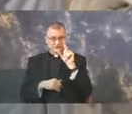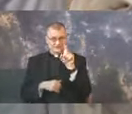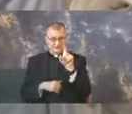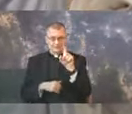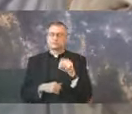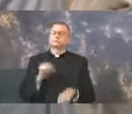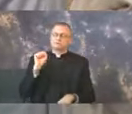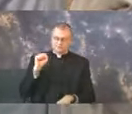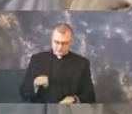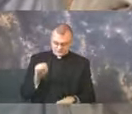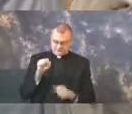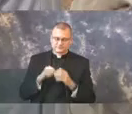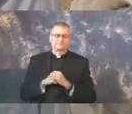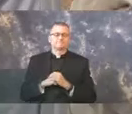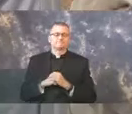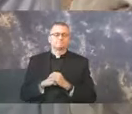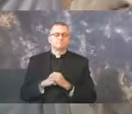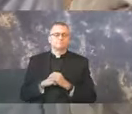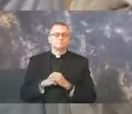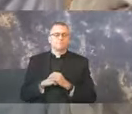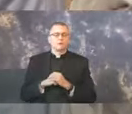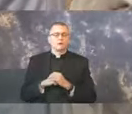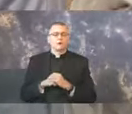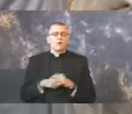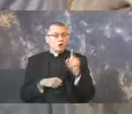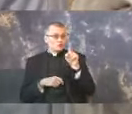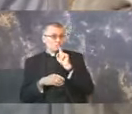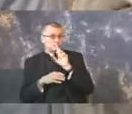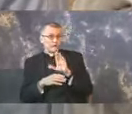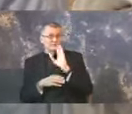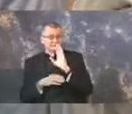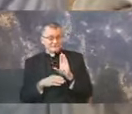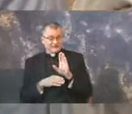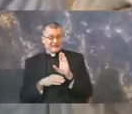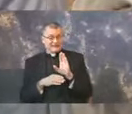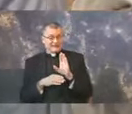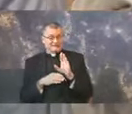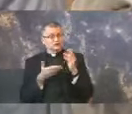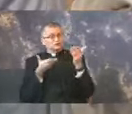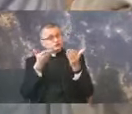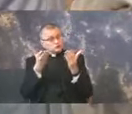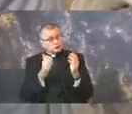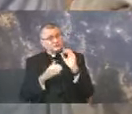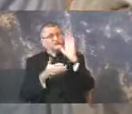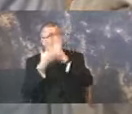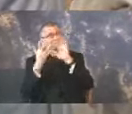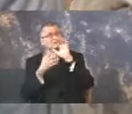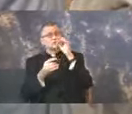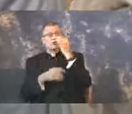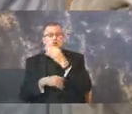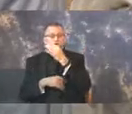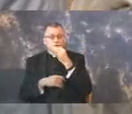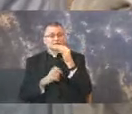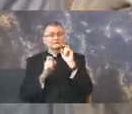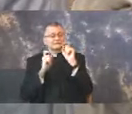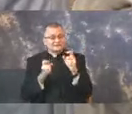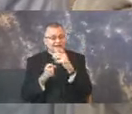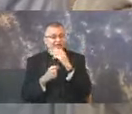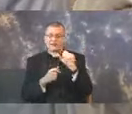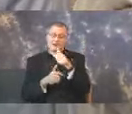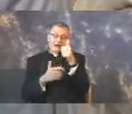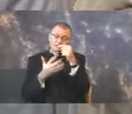am. Are you resolved to be faithful stewards of the mysteries of God in the Holy Eucharist and the other